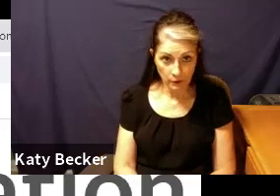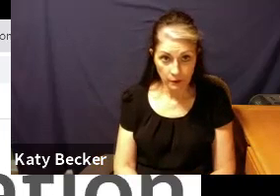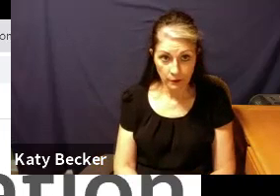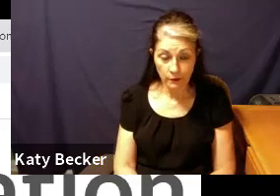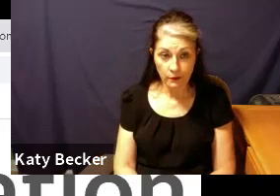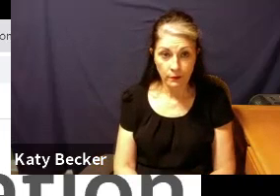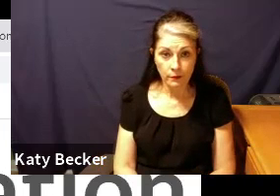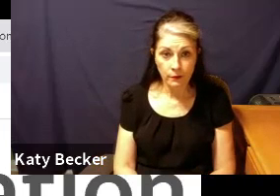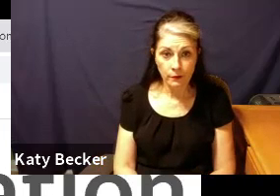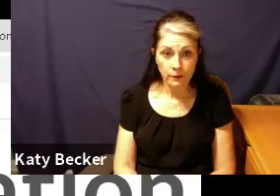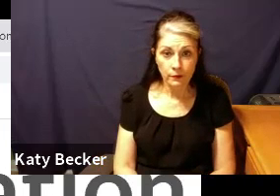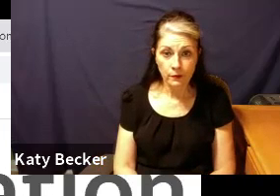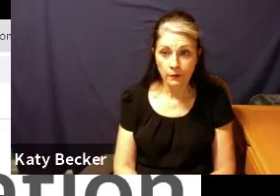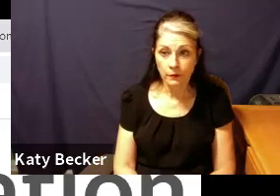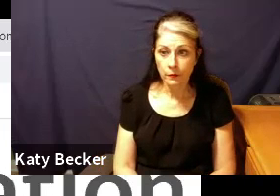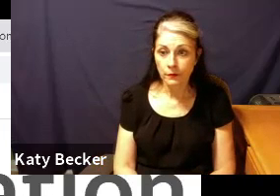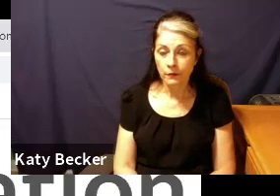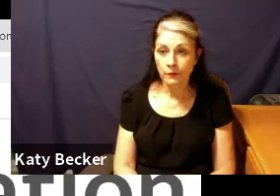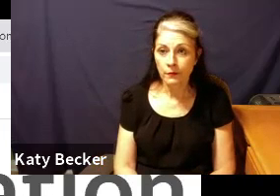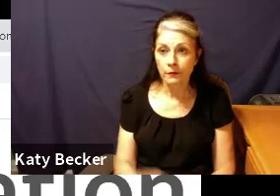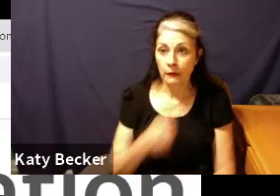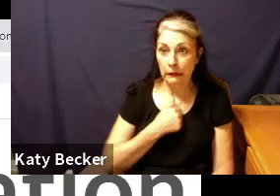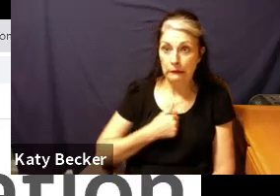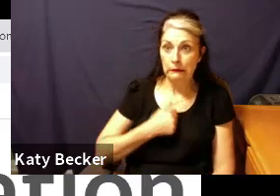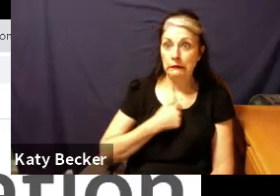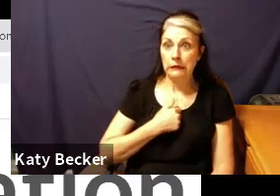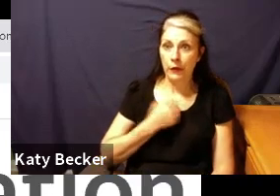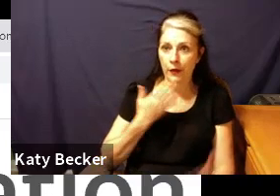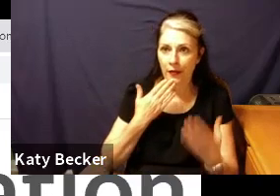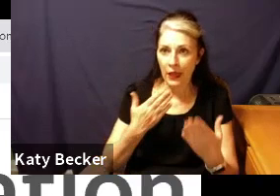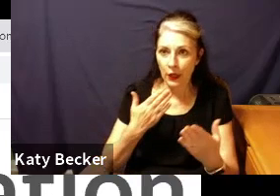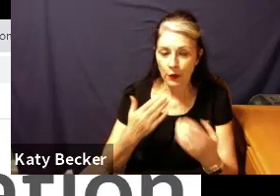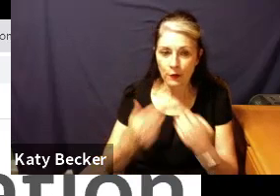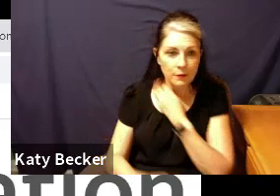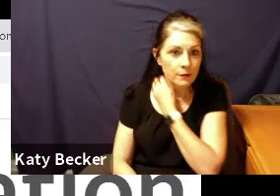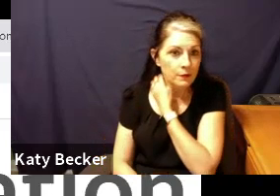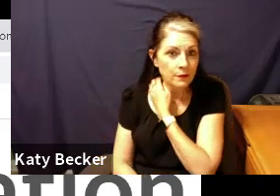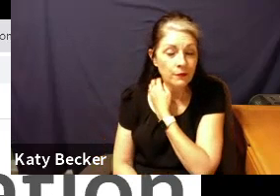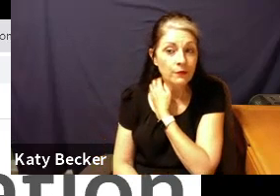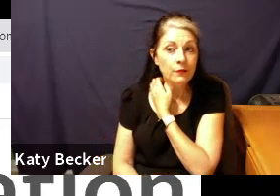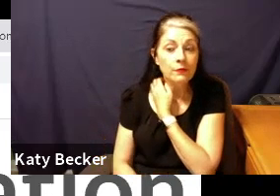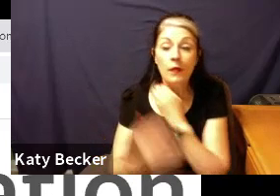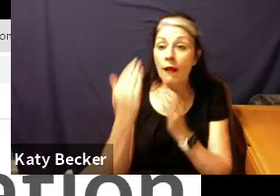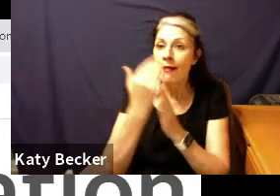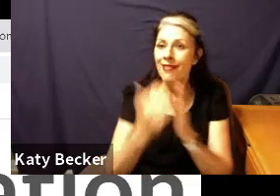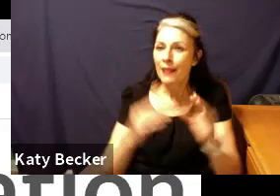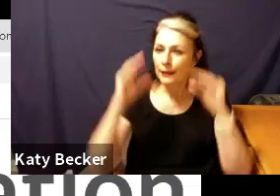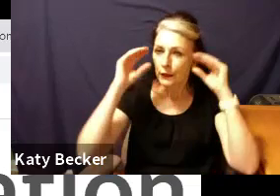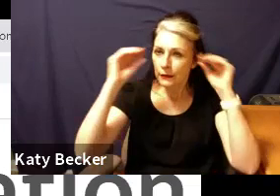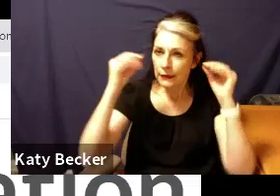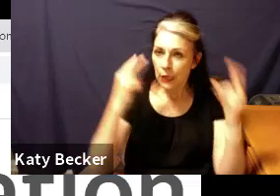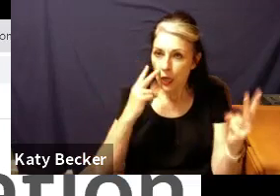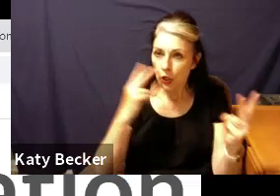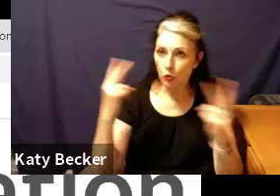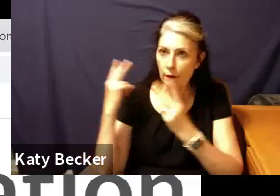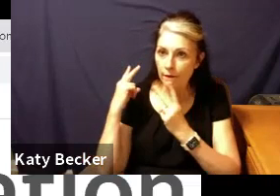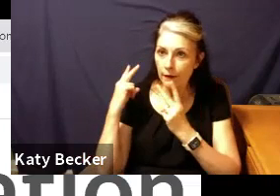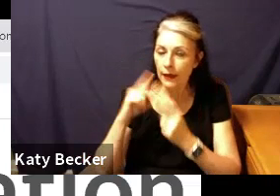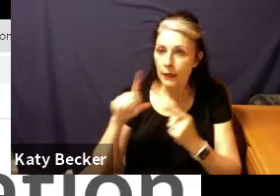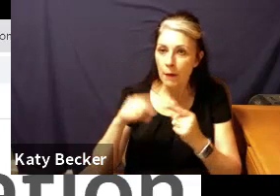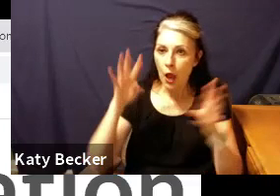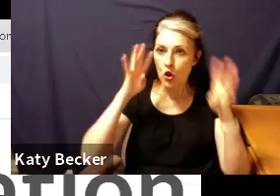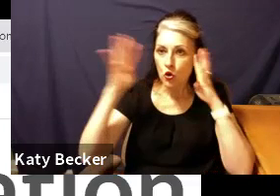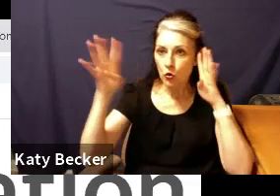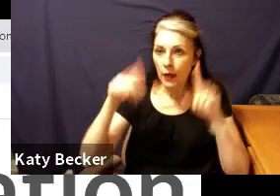Okay, so thank you. These lessons really teach students on how to reflect about creating